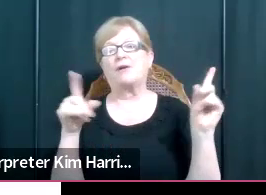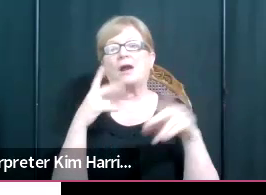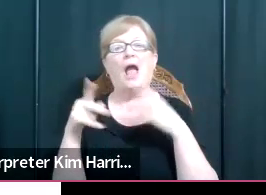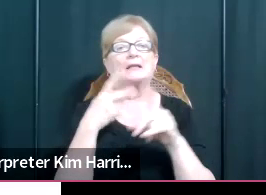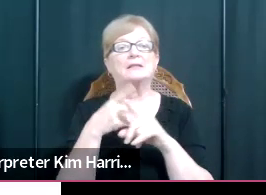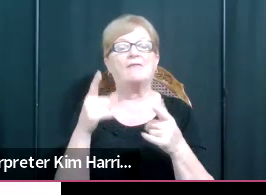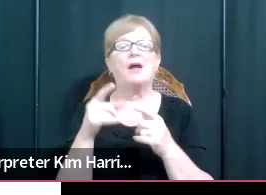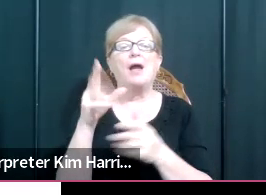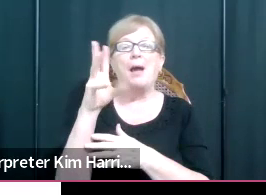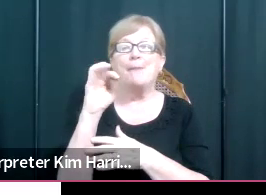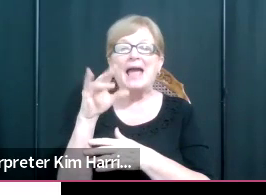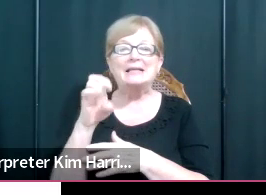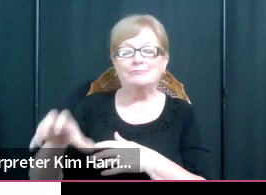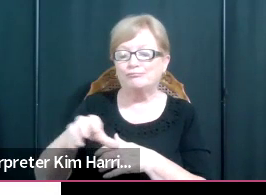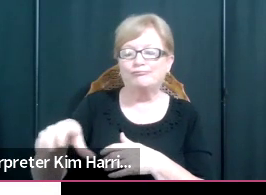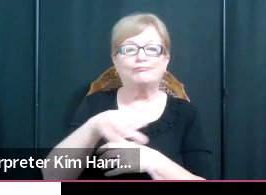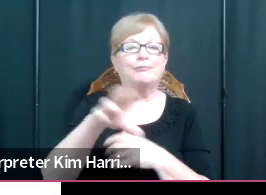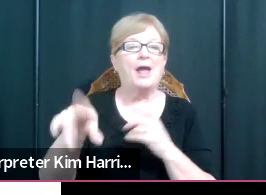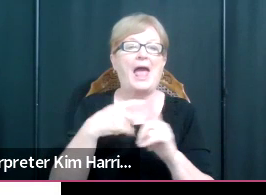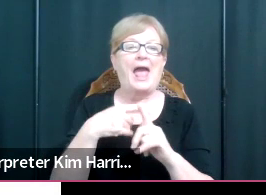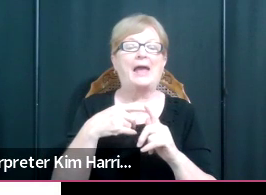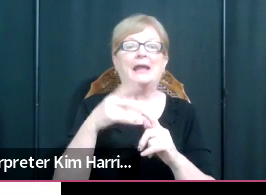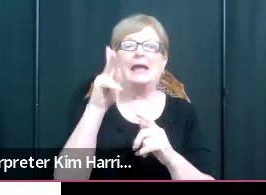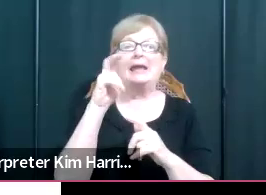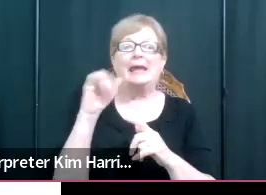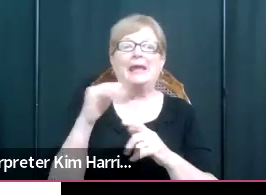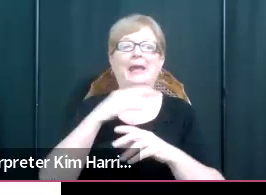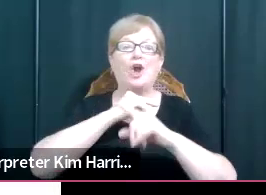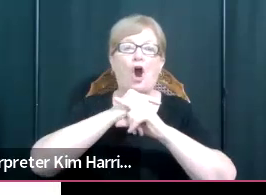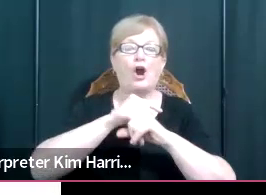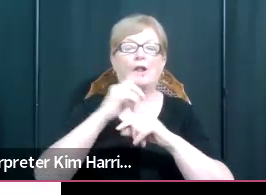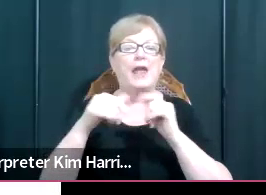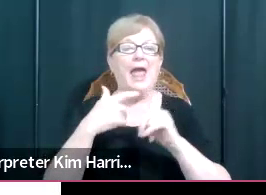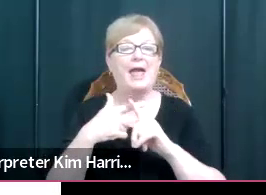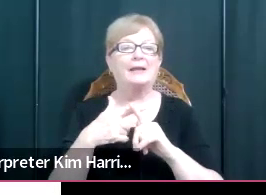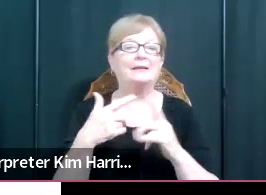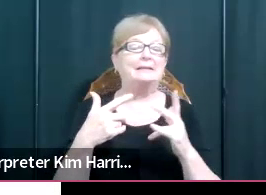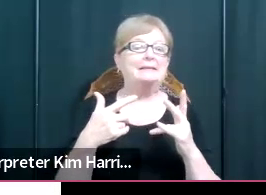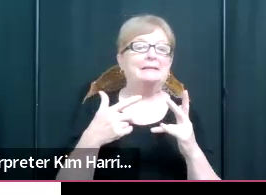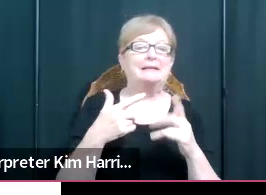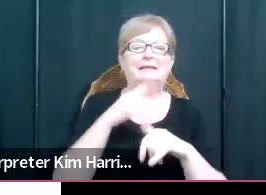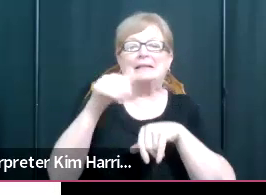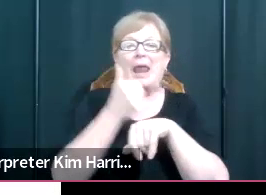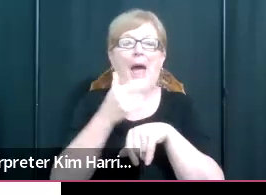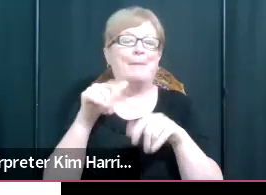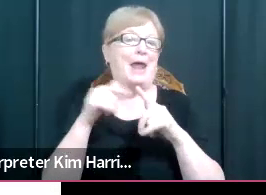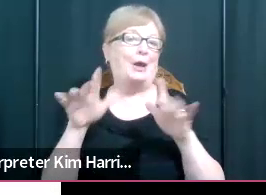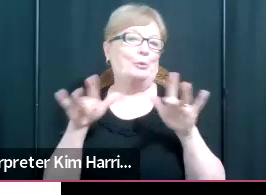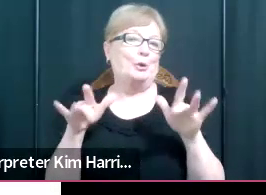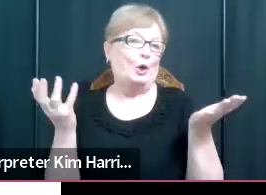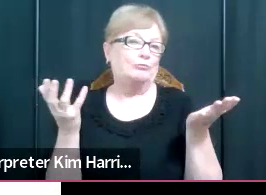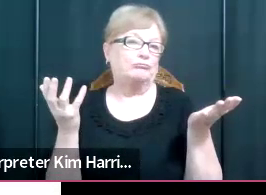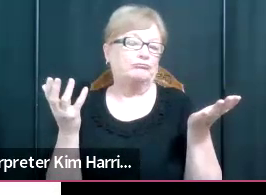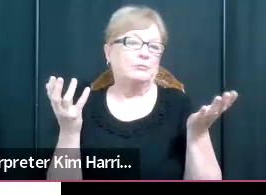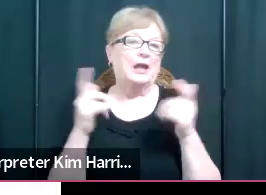of mice and keyboards and key guards available for folks to try to find a good setup at a computer. The